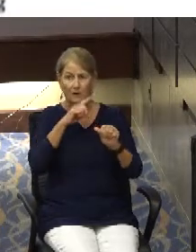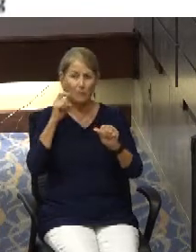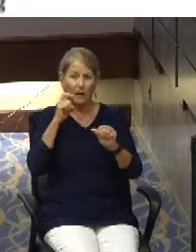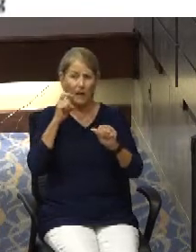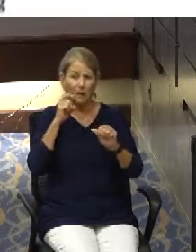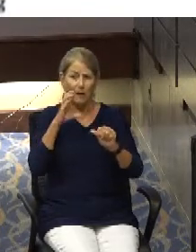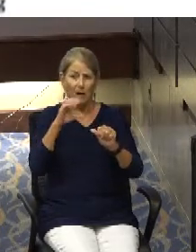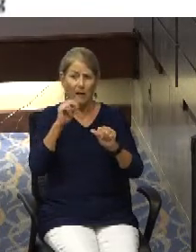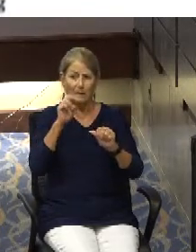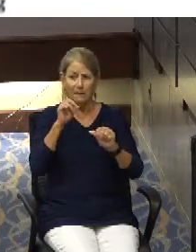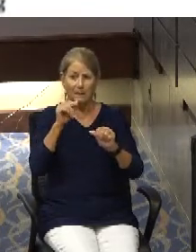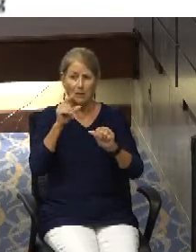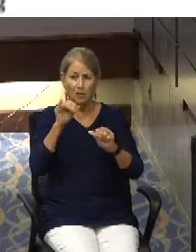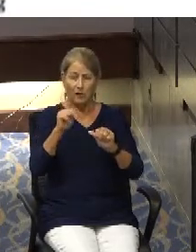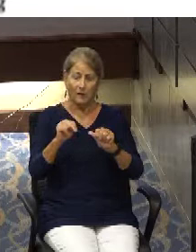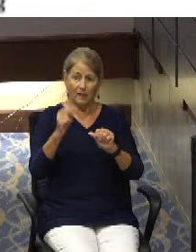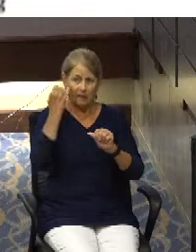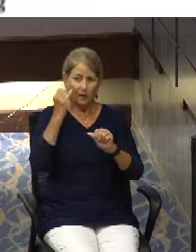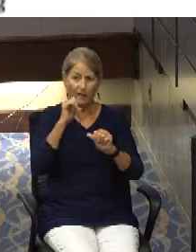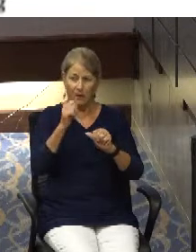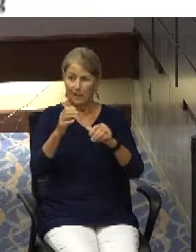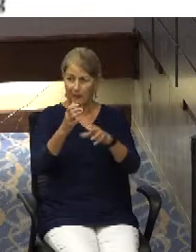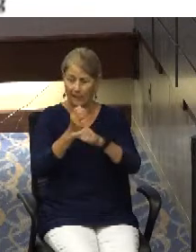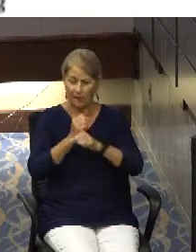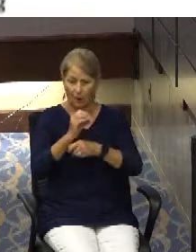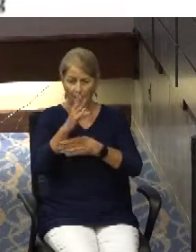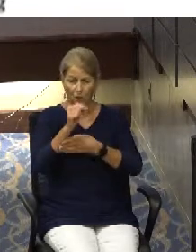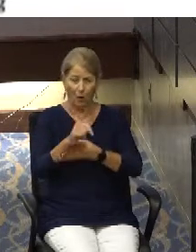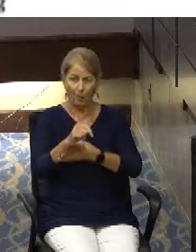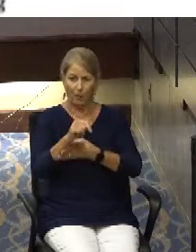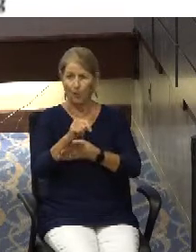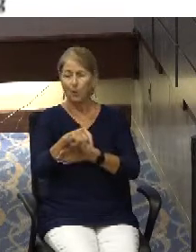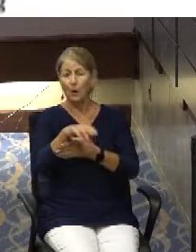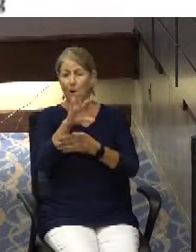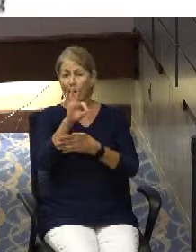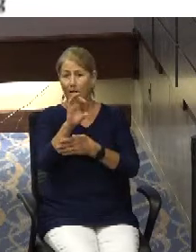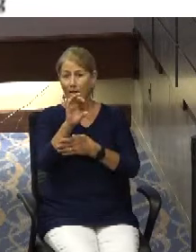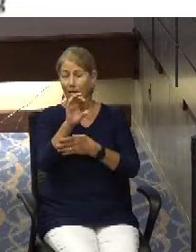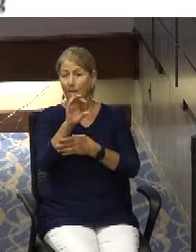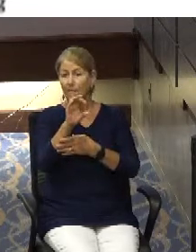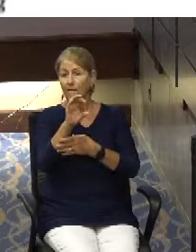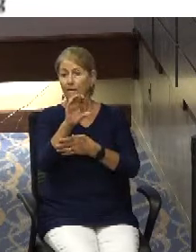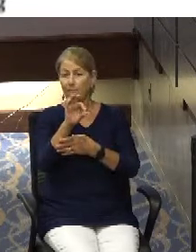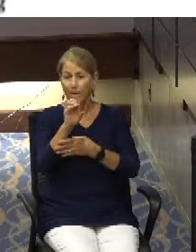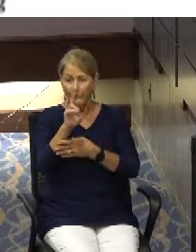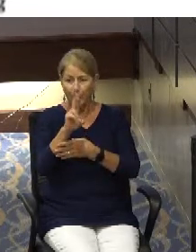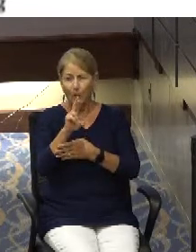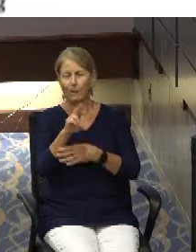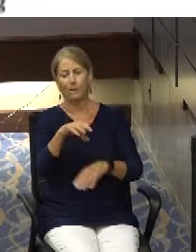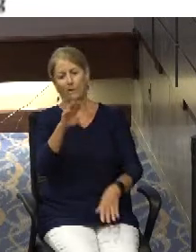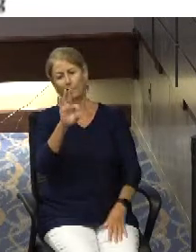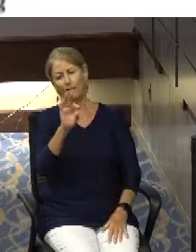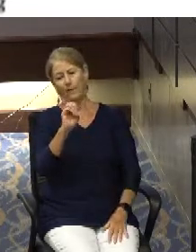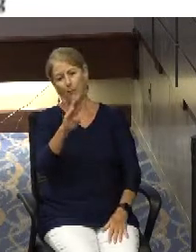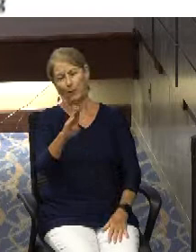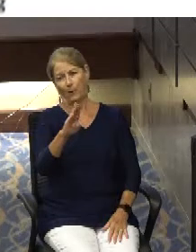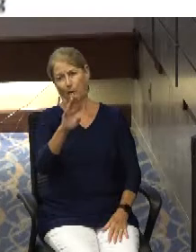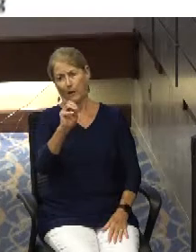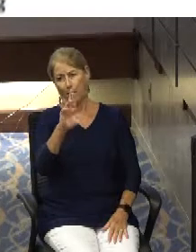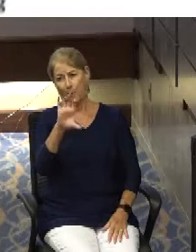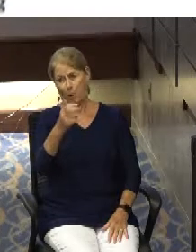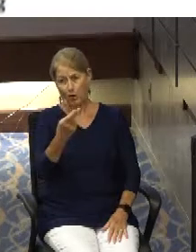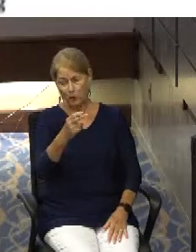big October, November rains or February or March rains, we're looking at being at stage 4 emergency